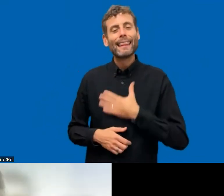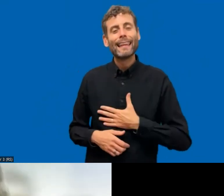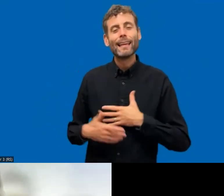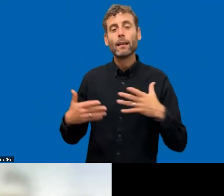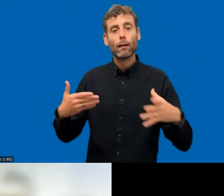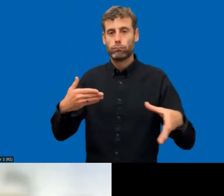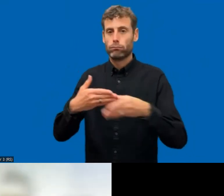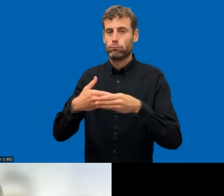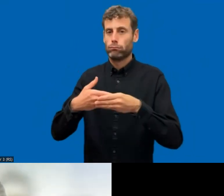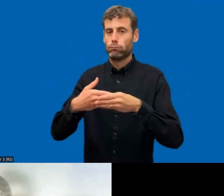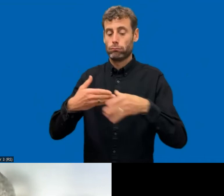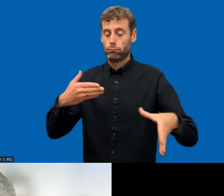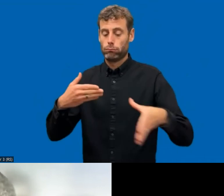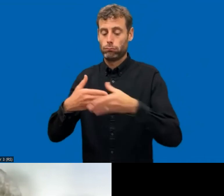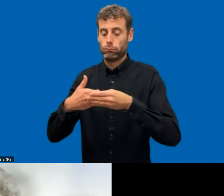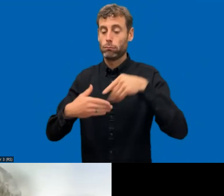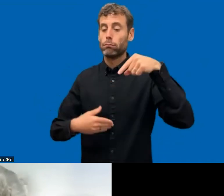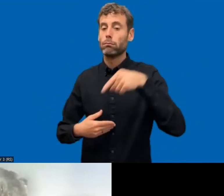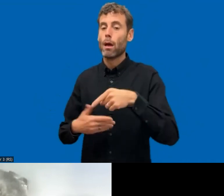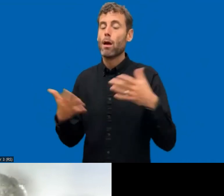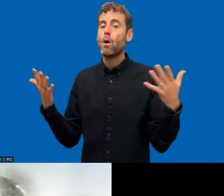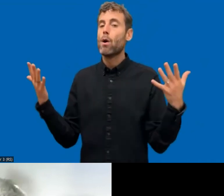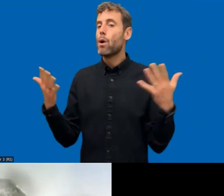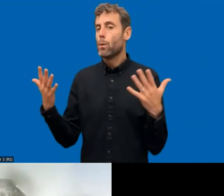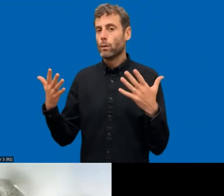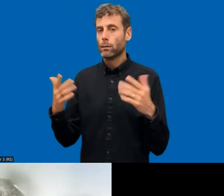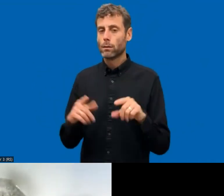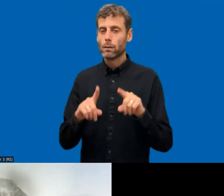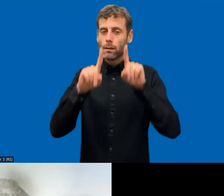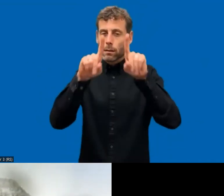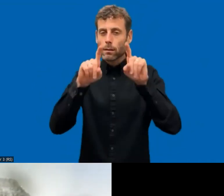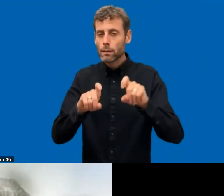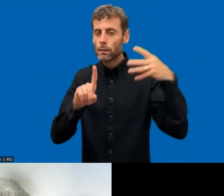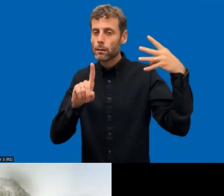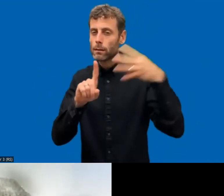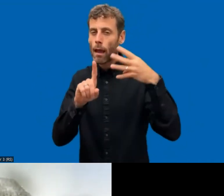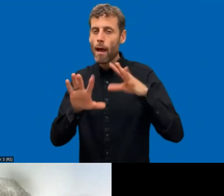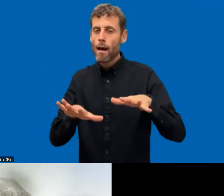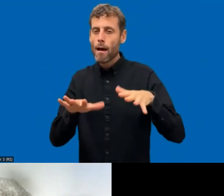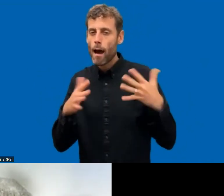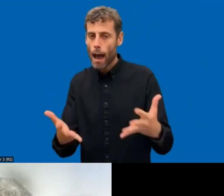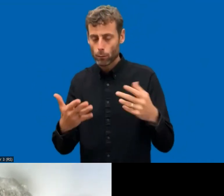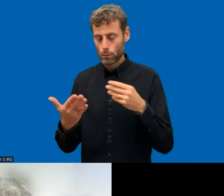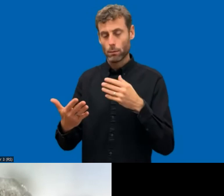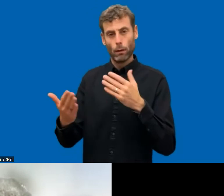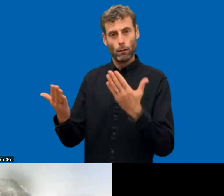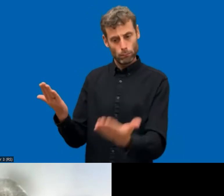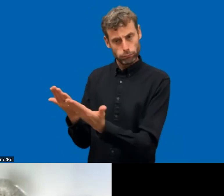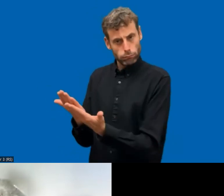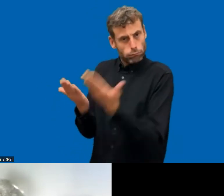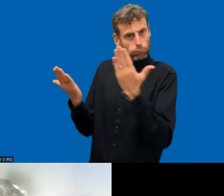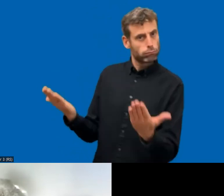different levels, for testing, as Klaus-Peter has said. I mean, we need something in addition to the standard, but it's